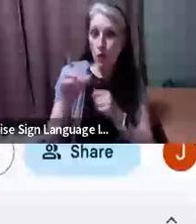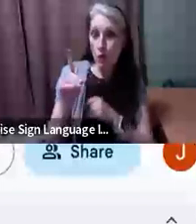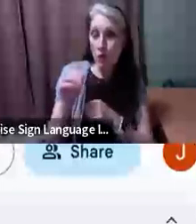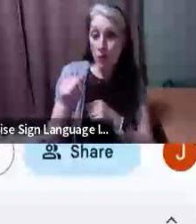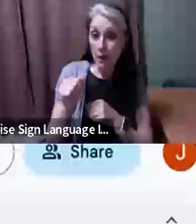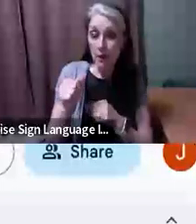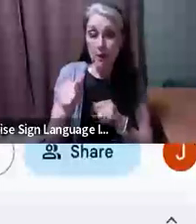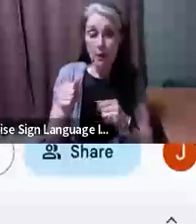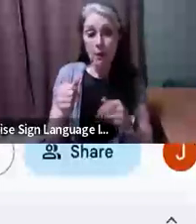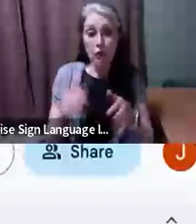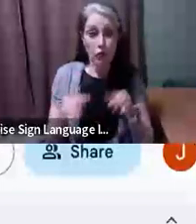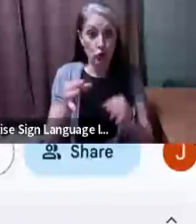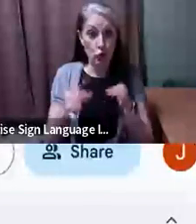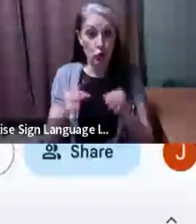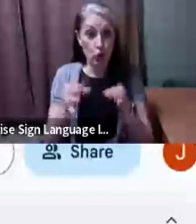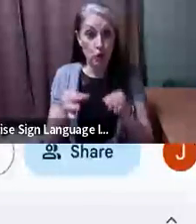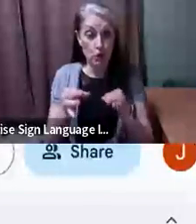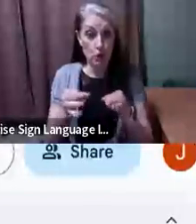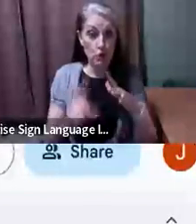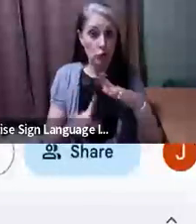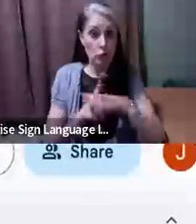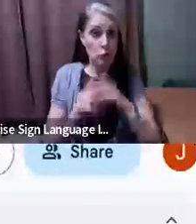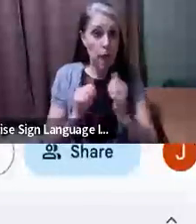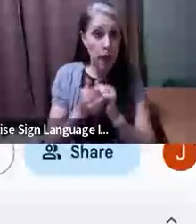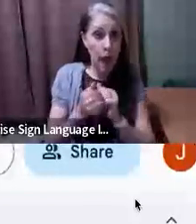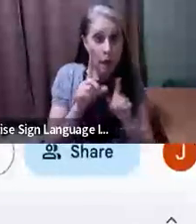justice, and how does that show up for you?